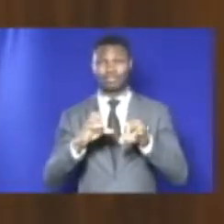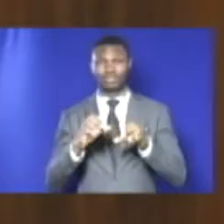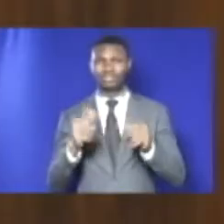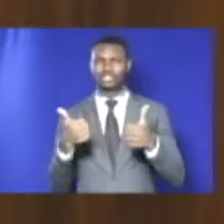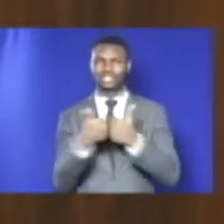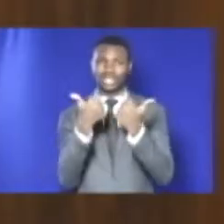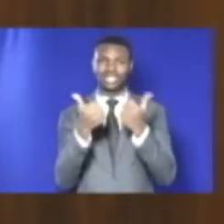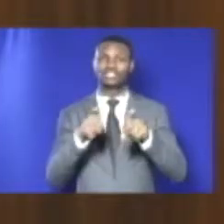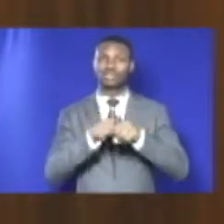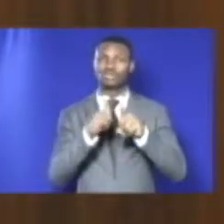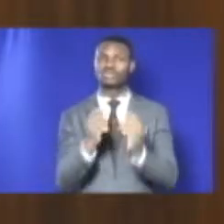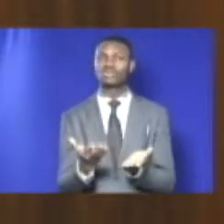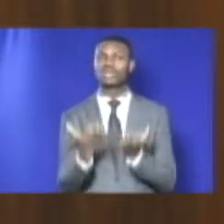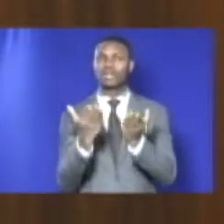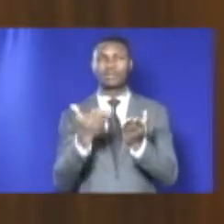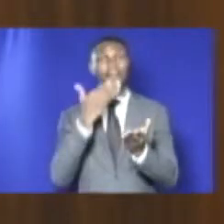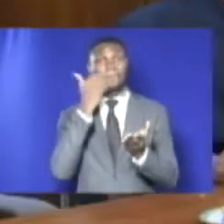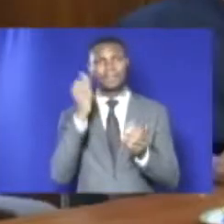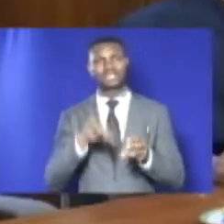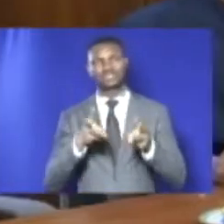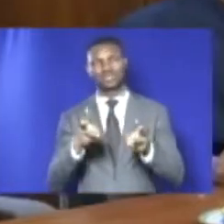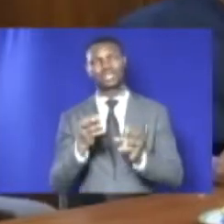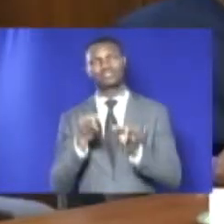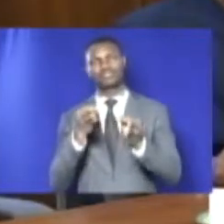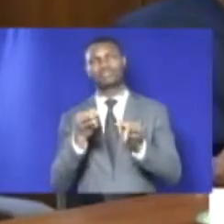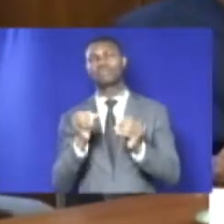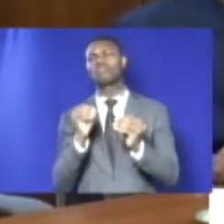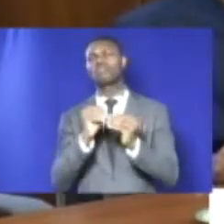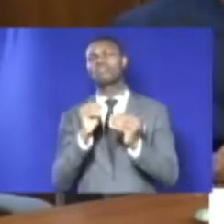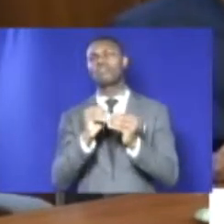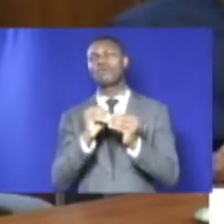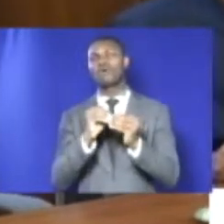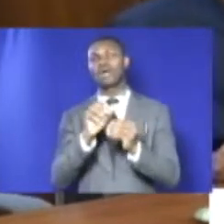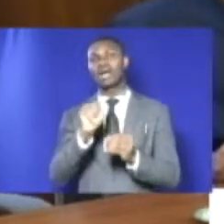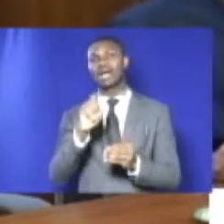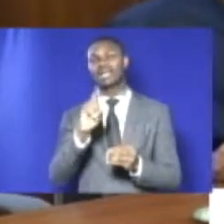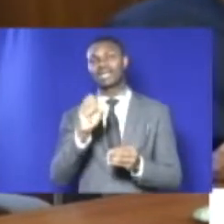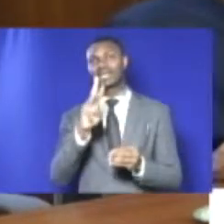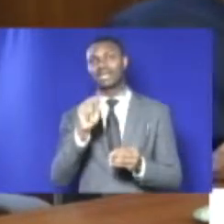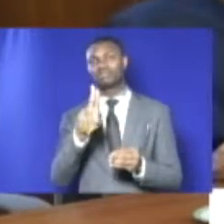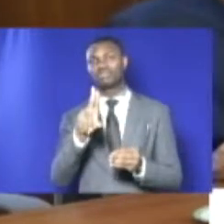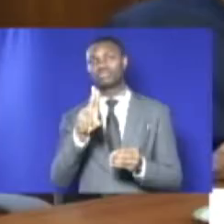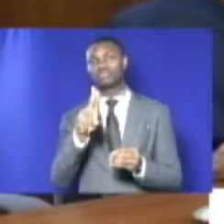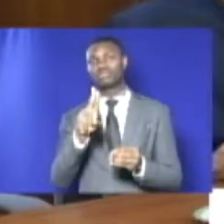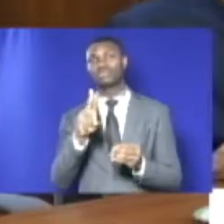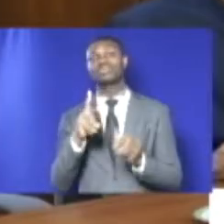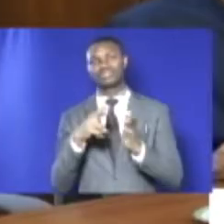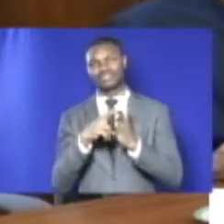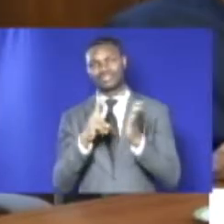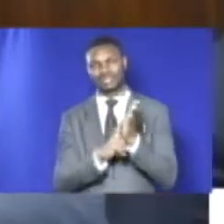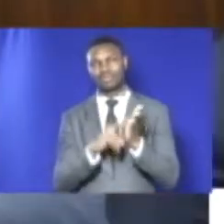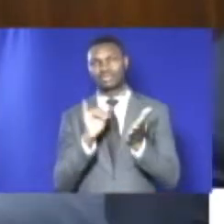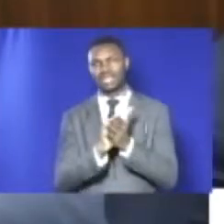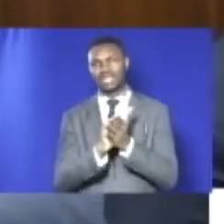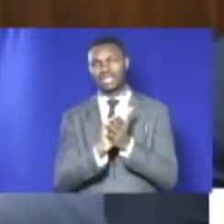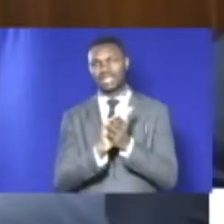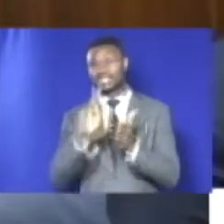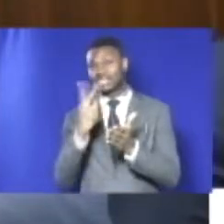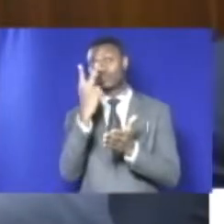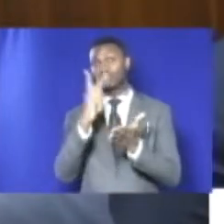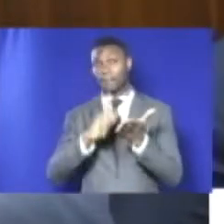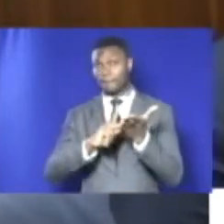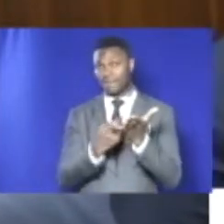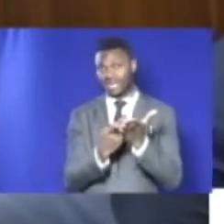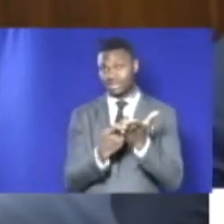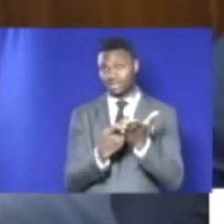way forward. State House correspondent Adamu Sambo reports that the second phase of the gradual ease of lockdown, which was for an